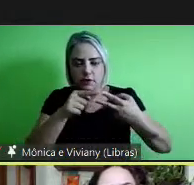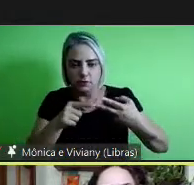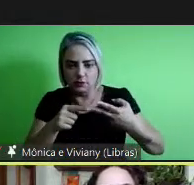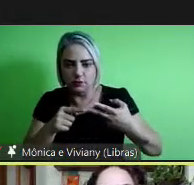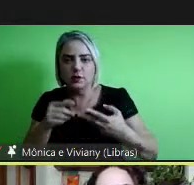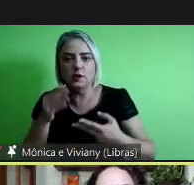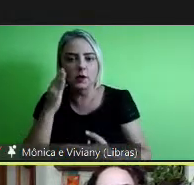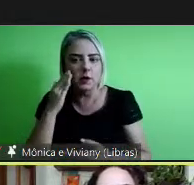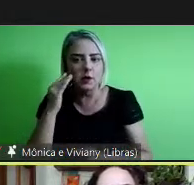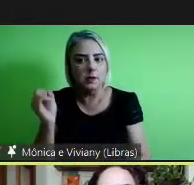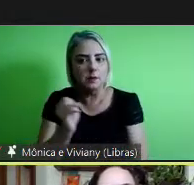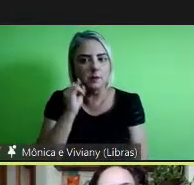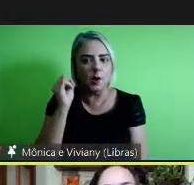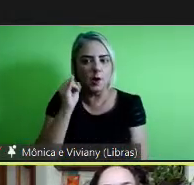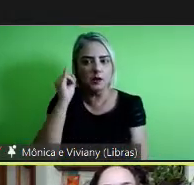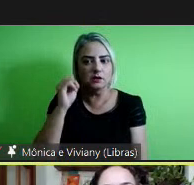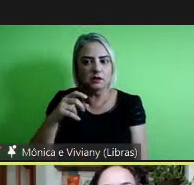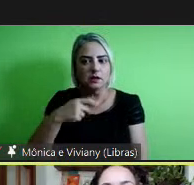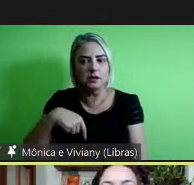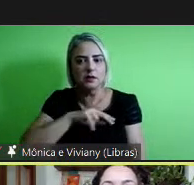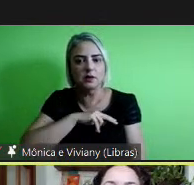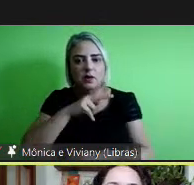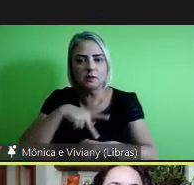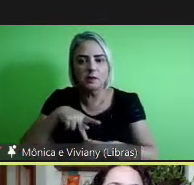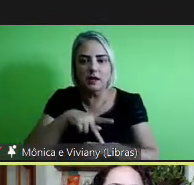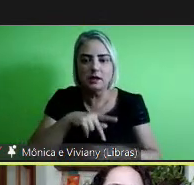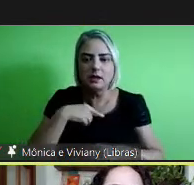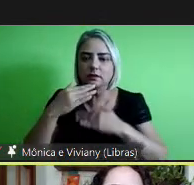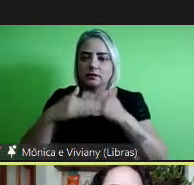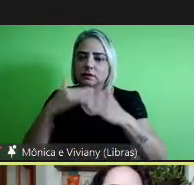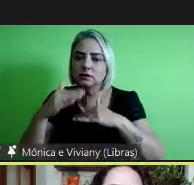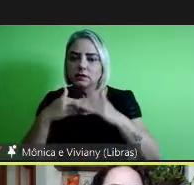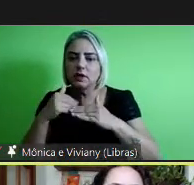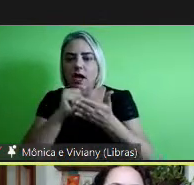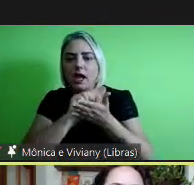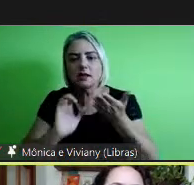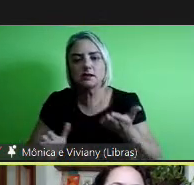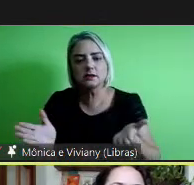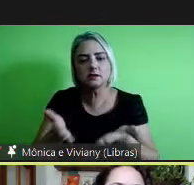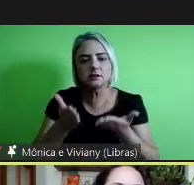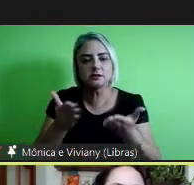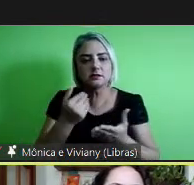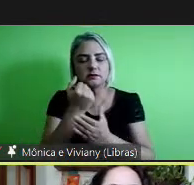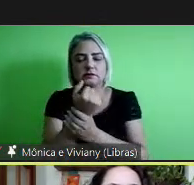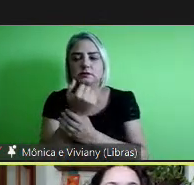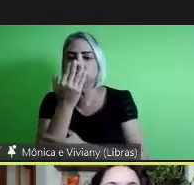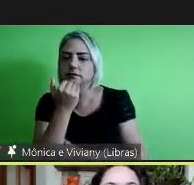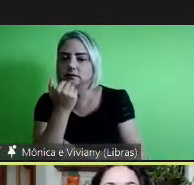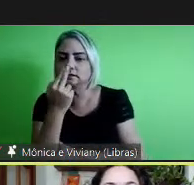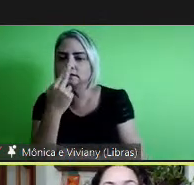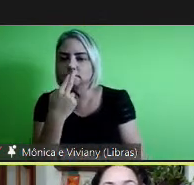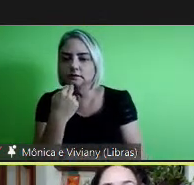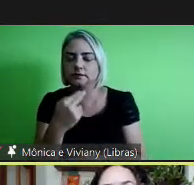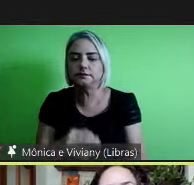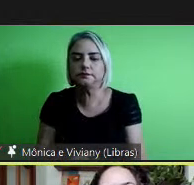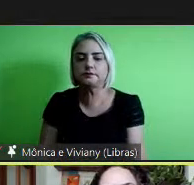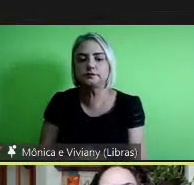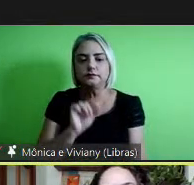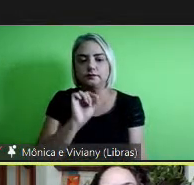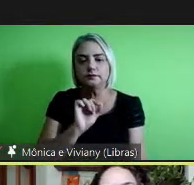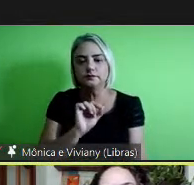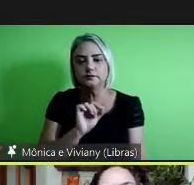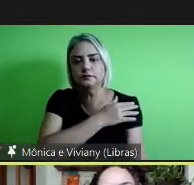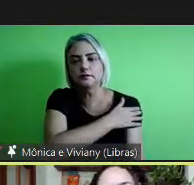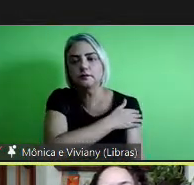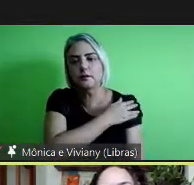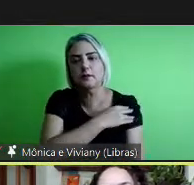services considered very important in our country, and that develop actions that contribute to food and